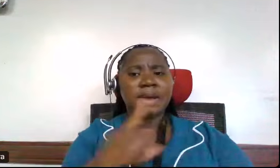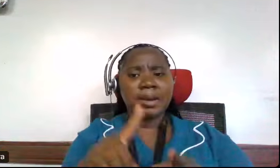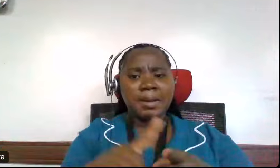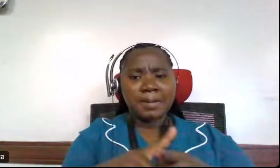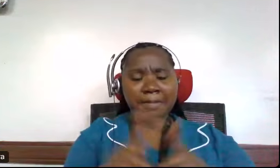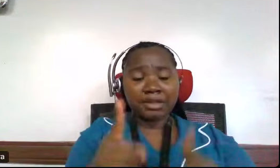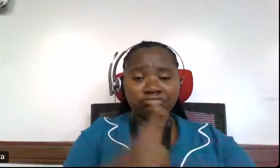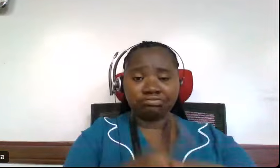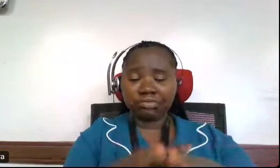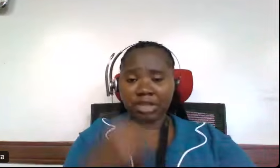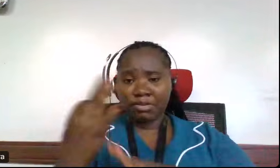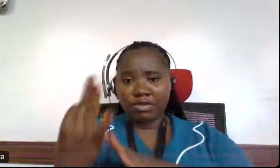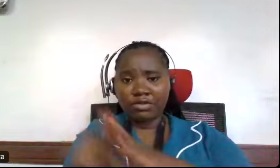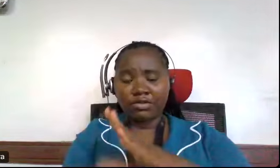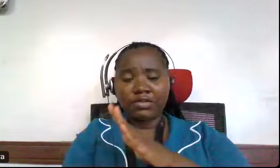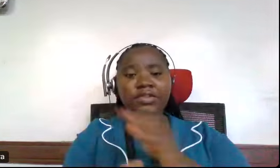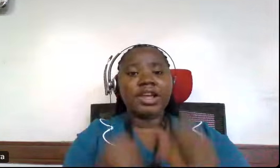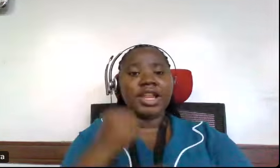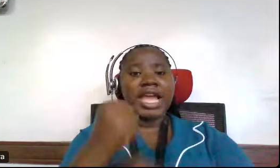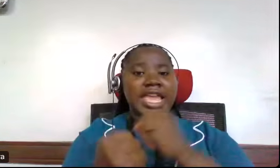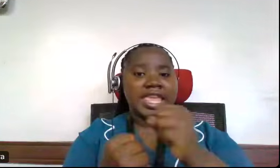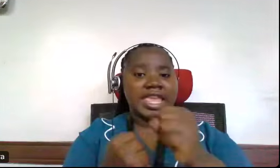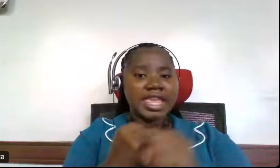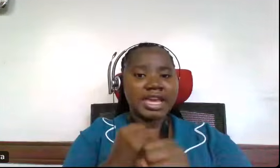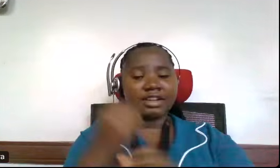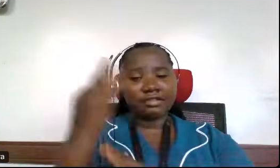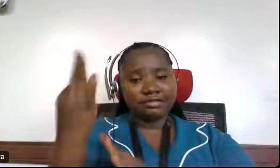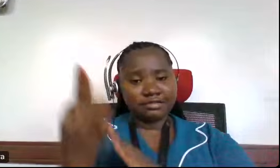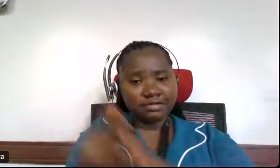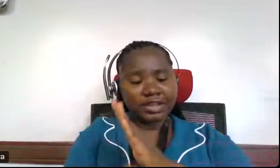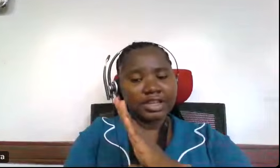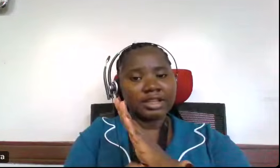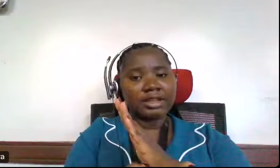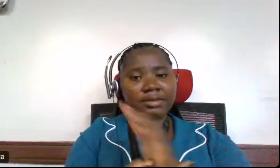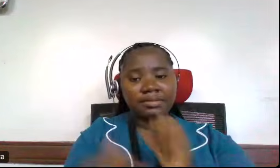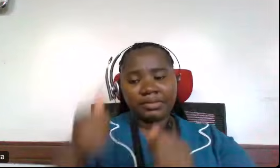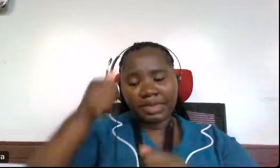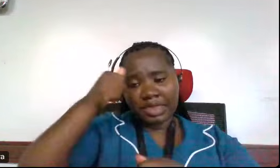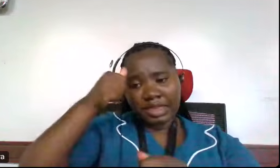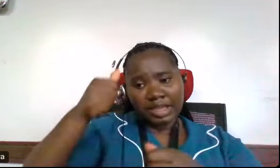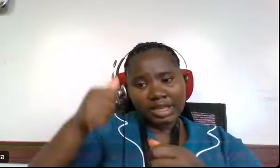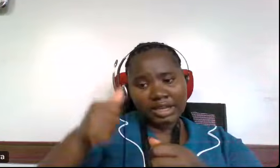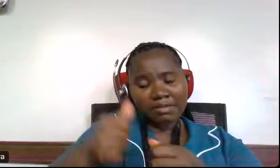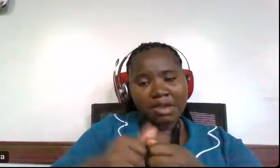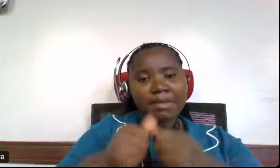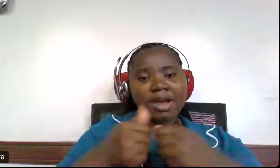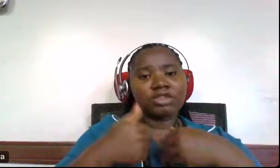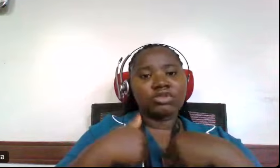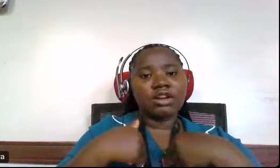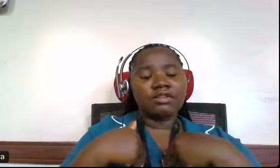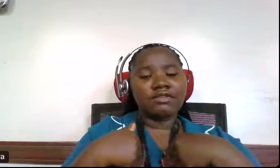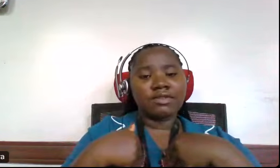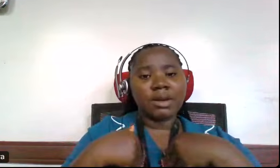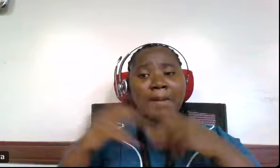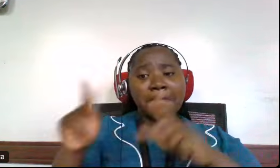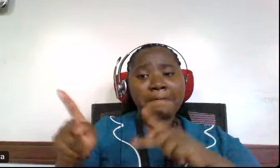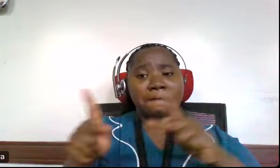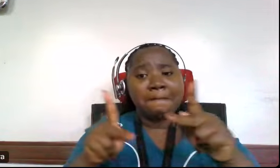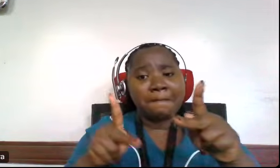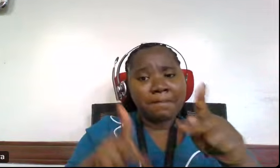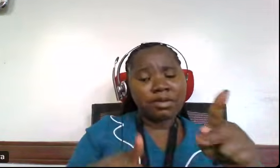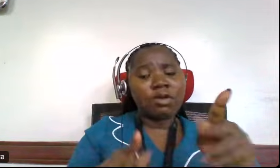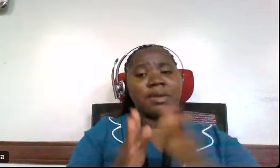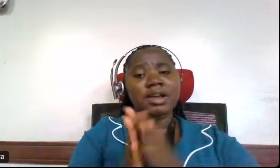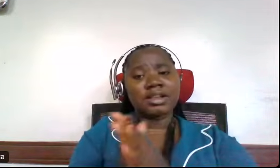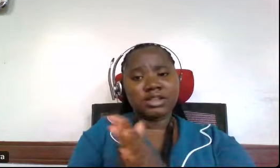filing the annual return for your organization, remember to put a proper narration for it. Put it the way it is: